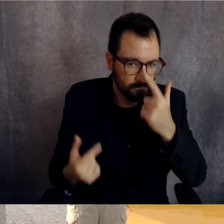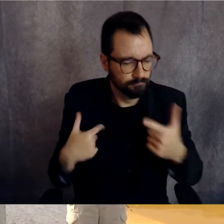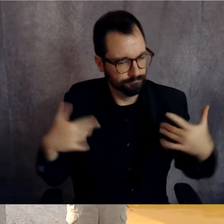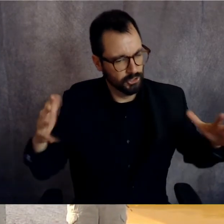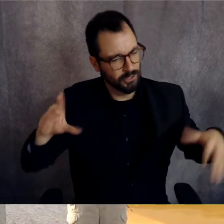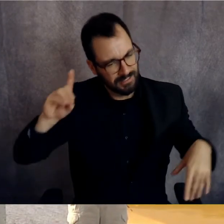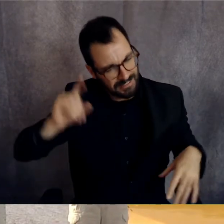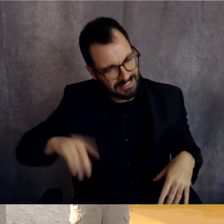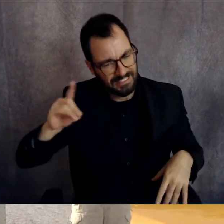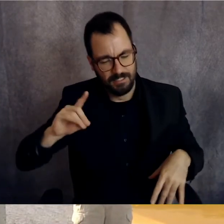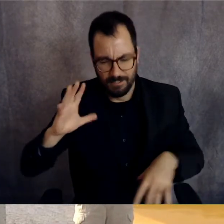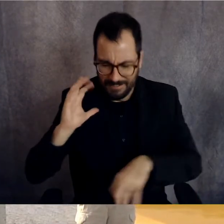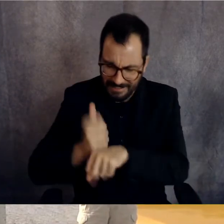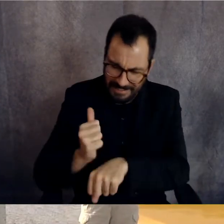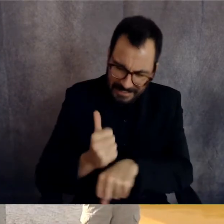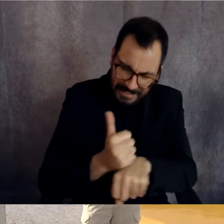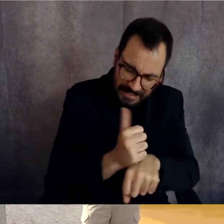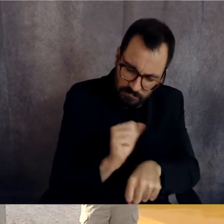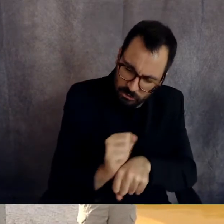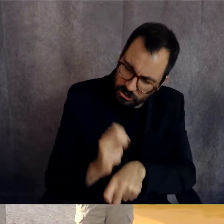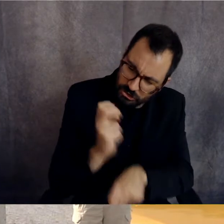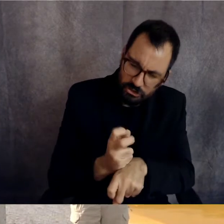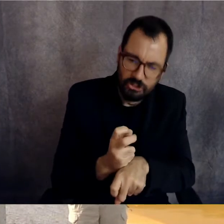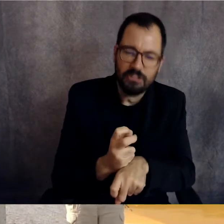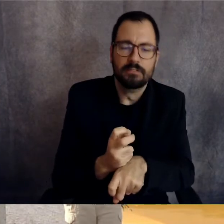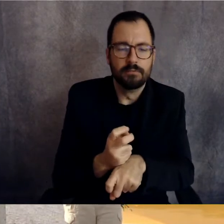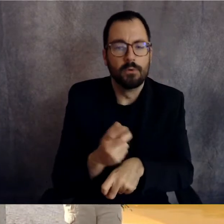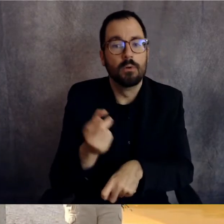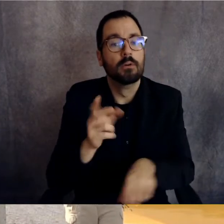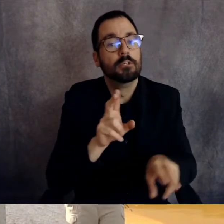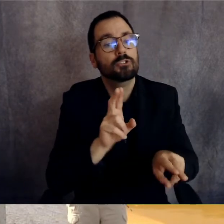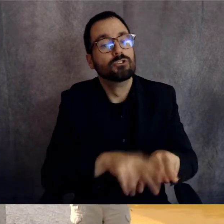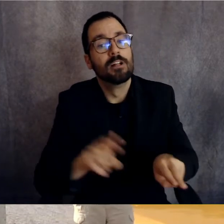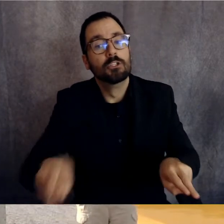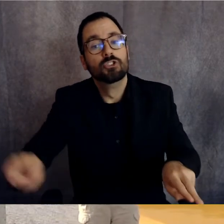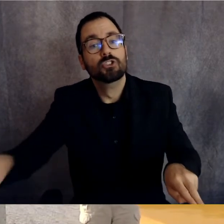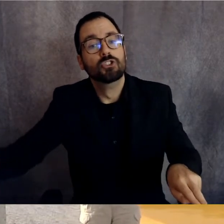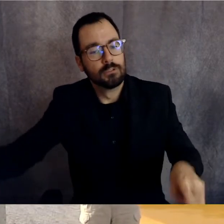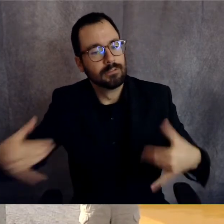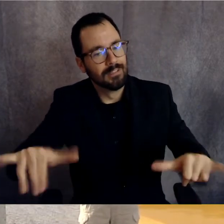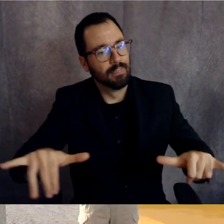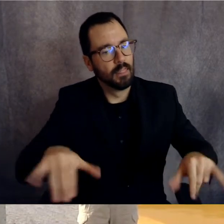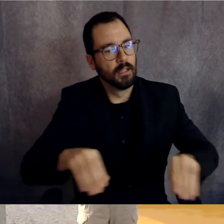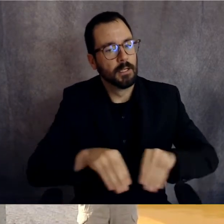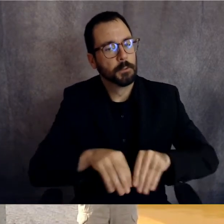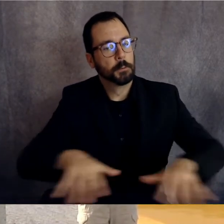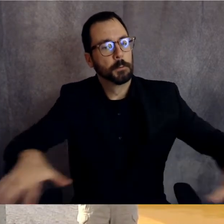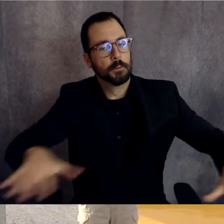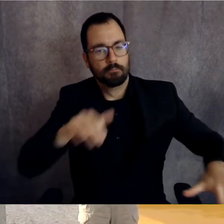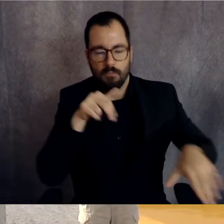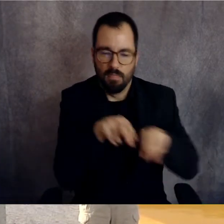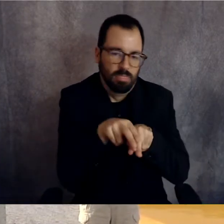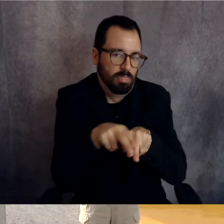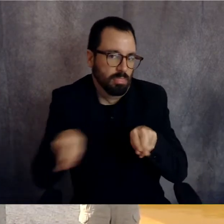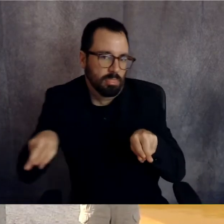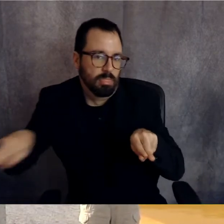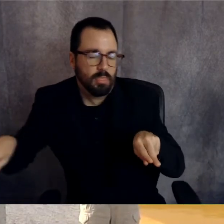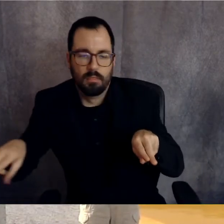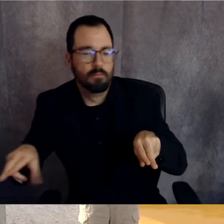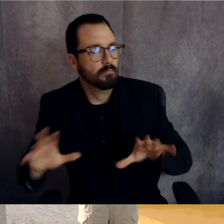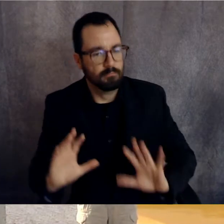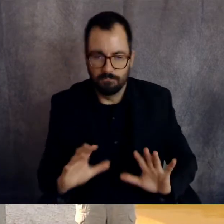hard to bring on additional sites so that our shelters remained de-densified and not crowded, and that